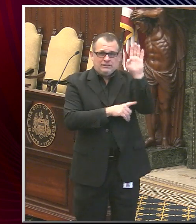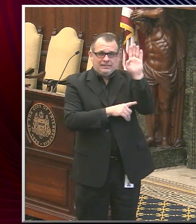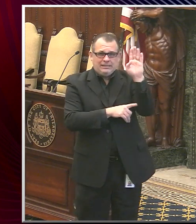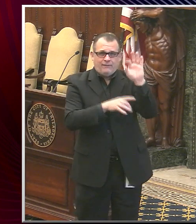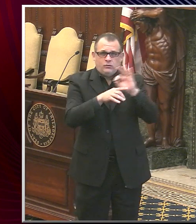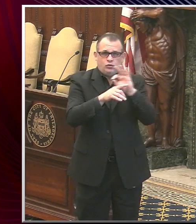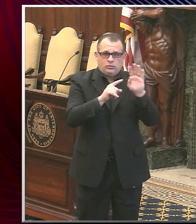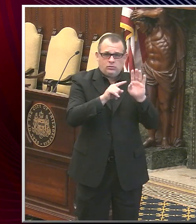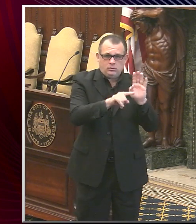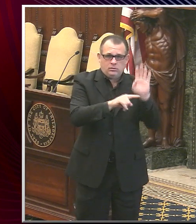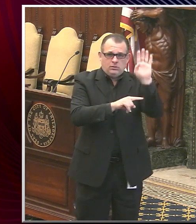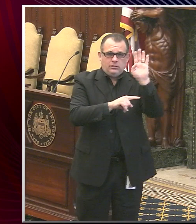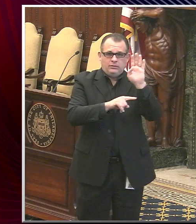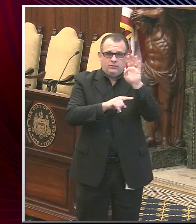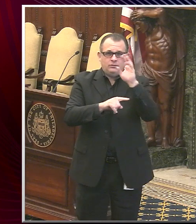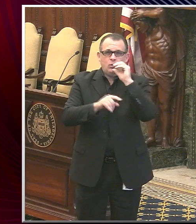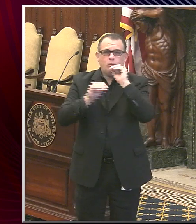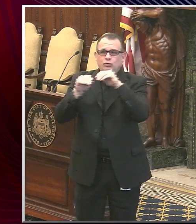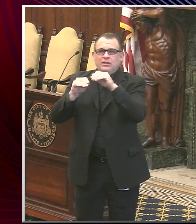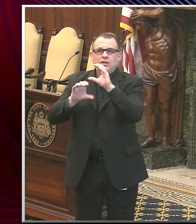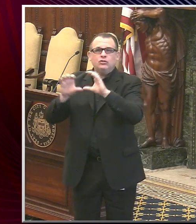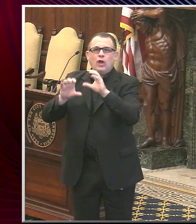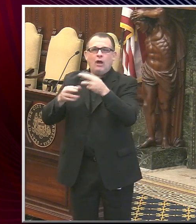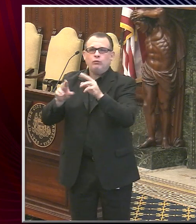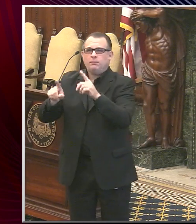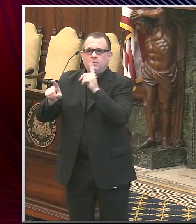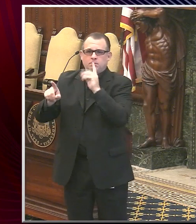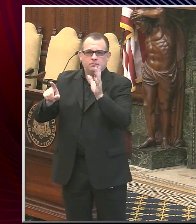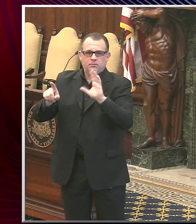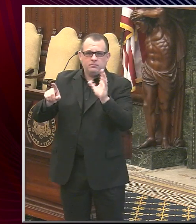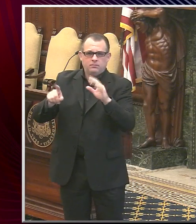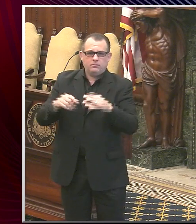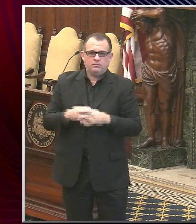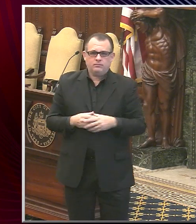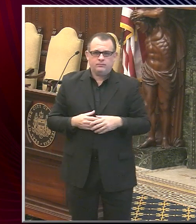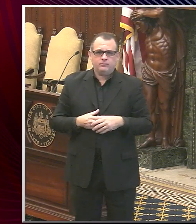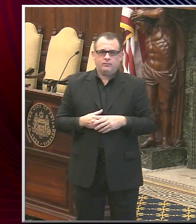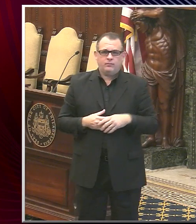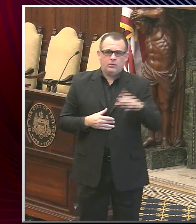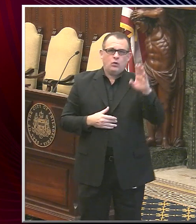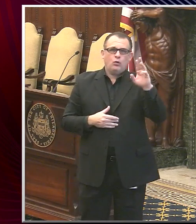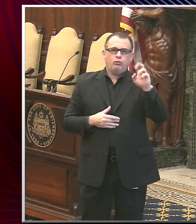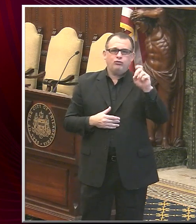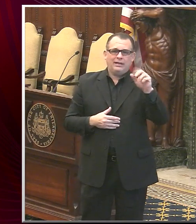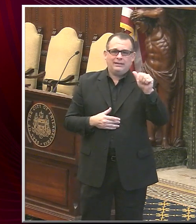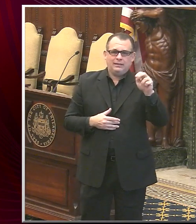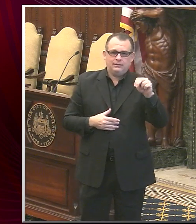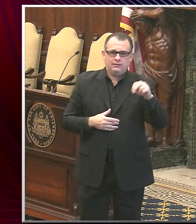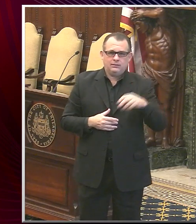the question in the chat. Let's go to Brandon Hudson of NBC 10.